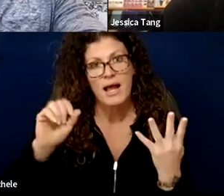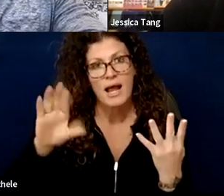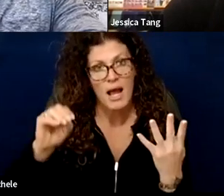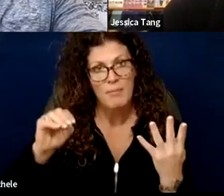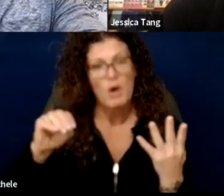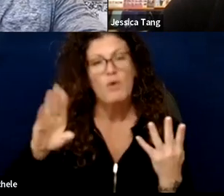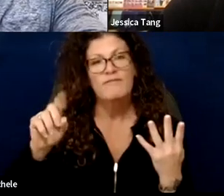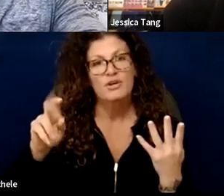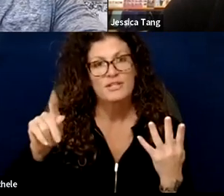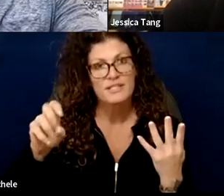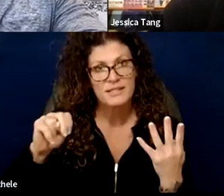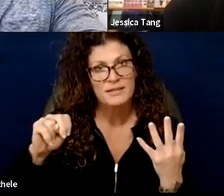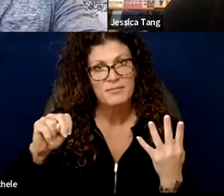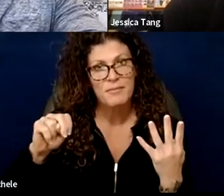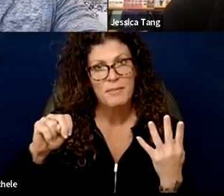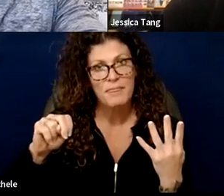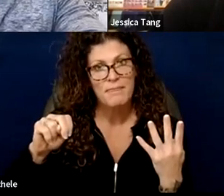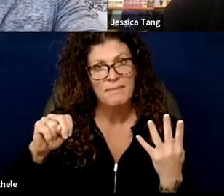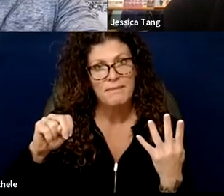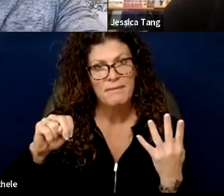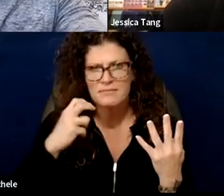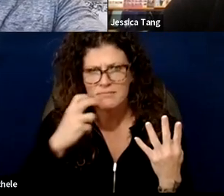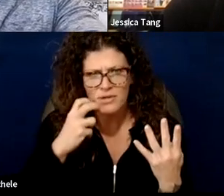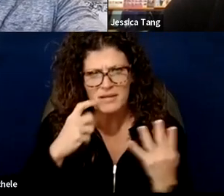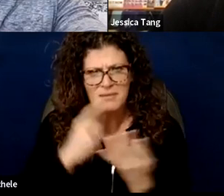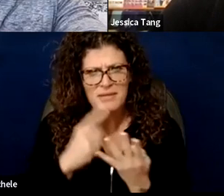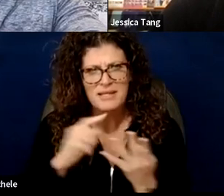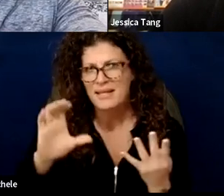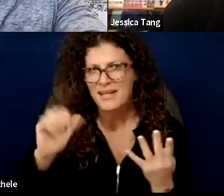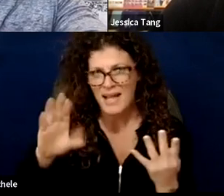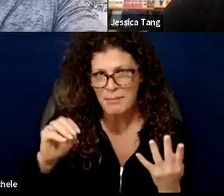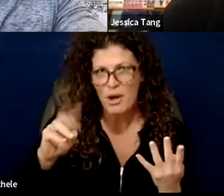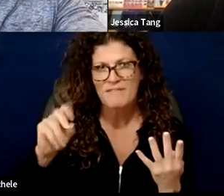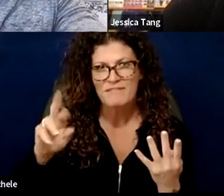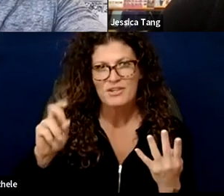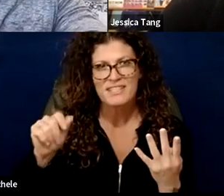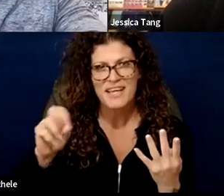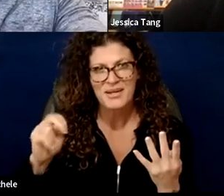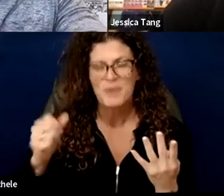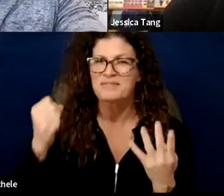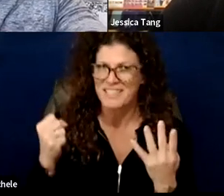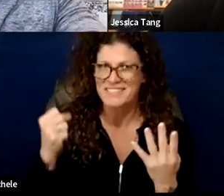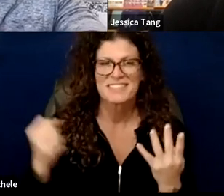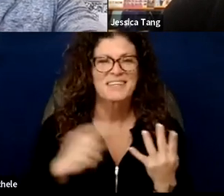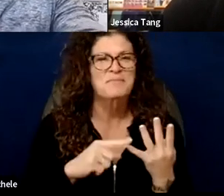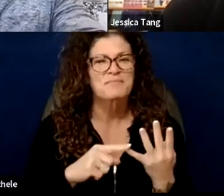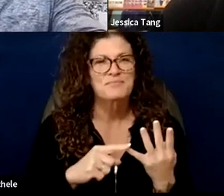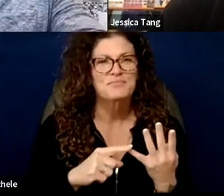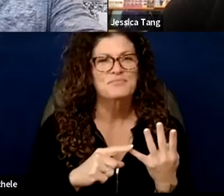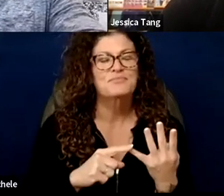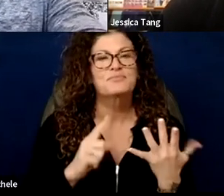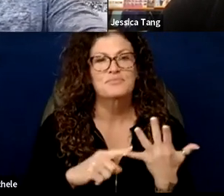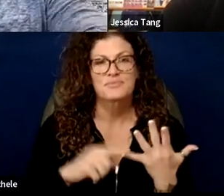Verdeano. Did I say that right? Let me try again. Cabo Verdeano. Yes, got it this time. It will also be